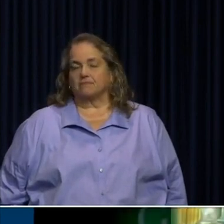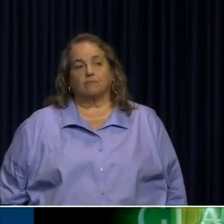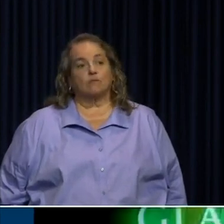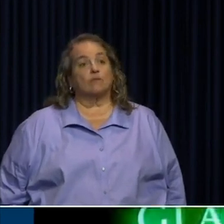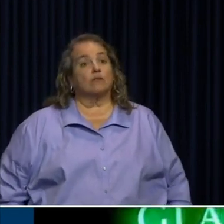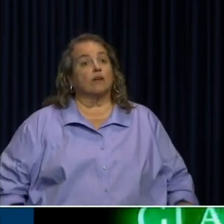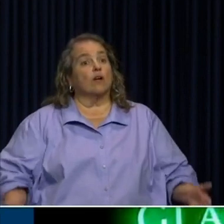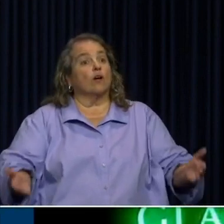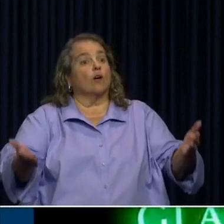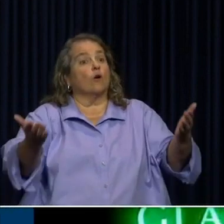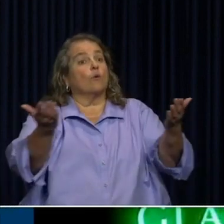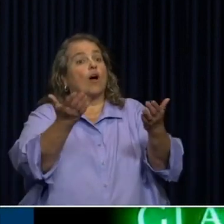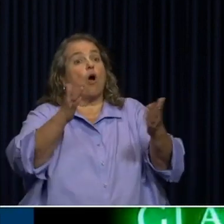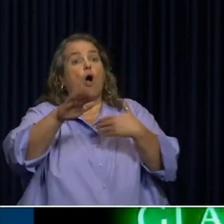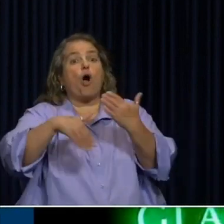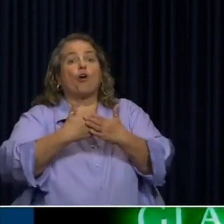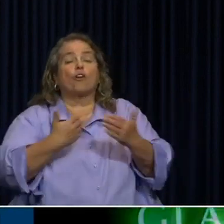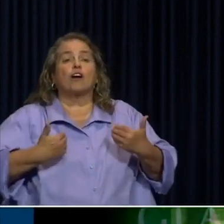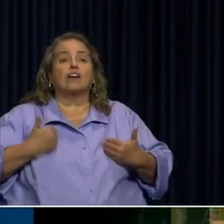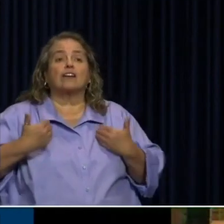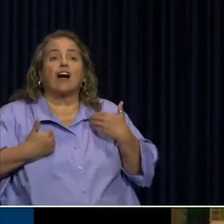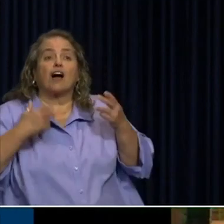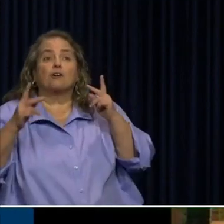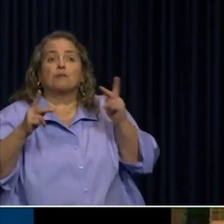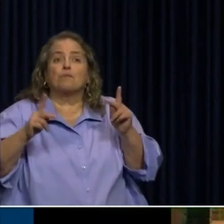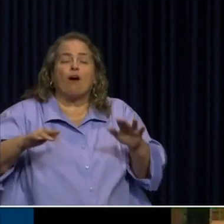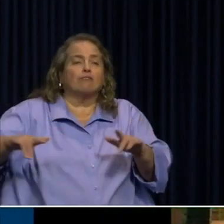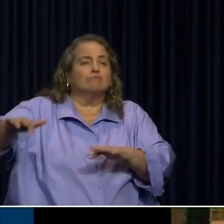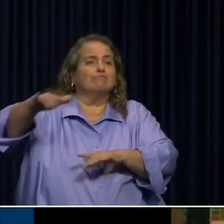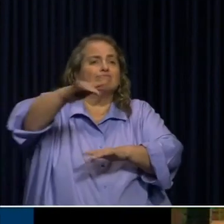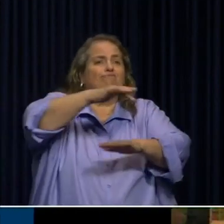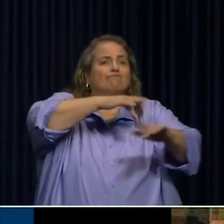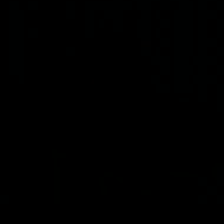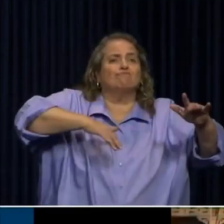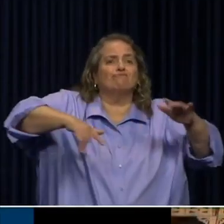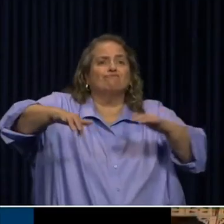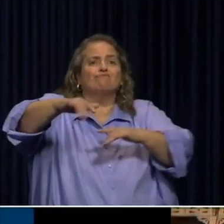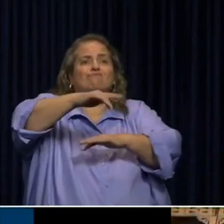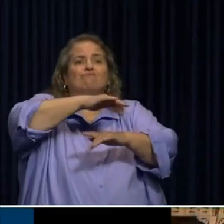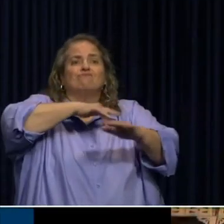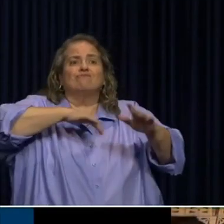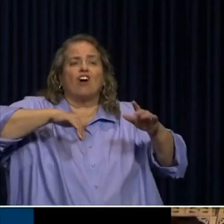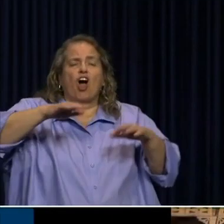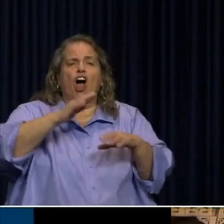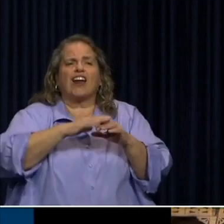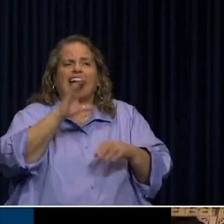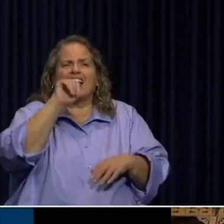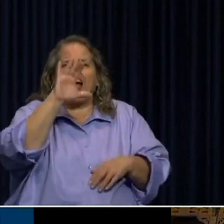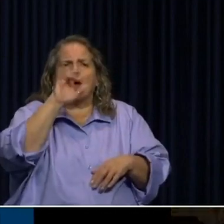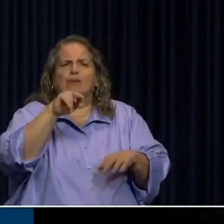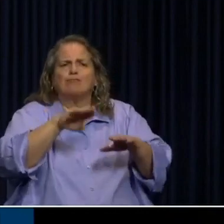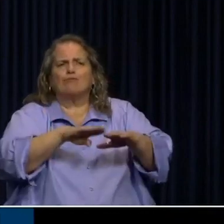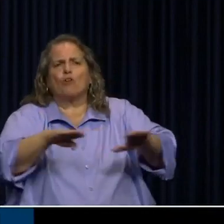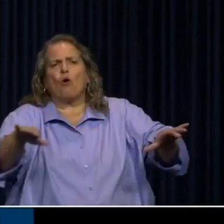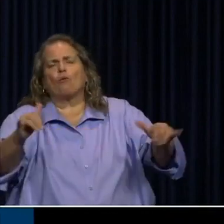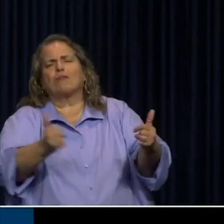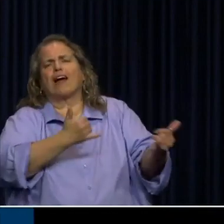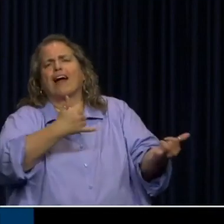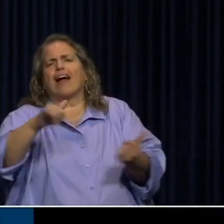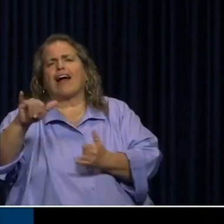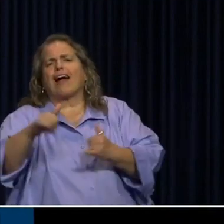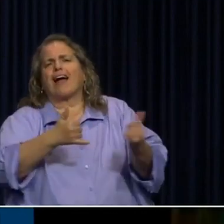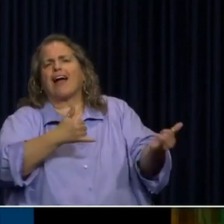Where the young folks roll all around the cabin floor, they're